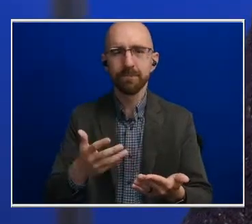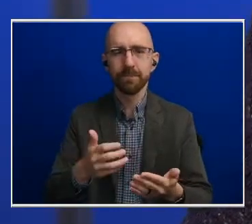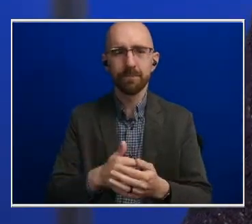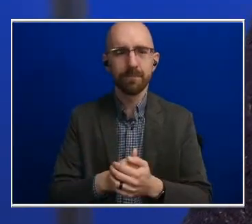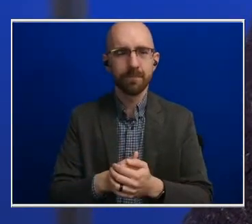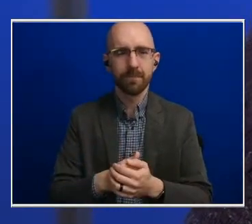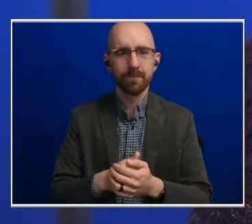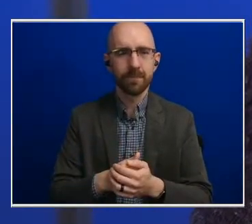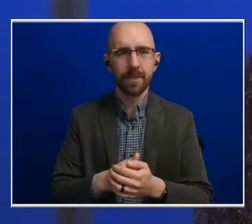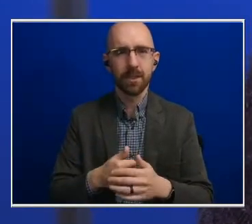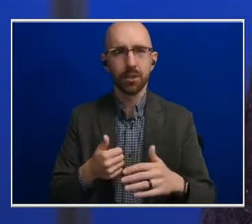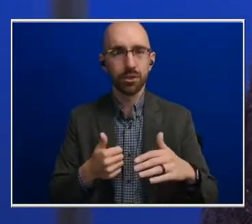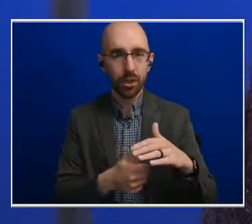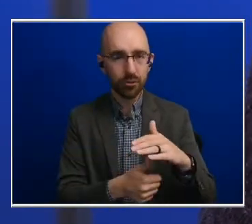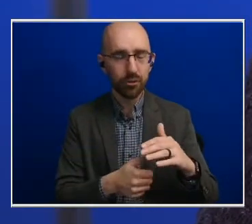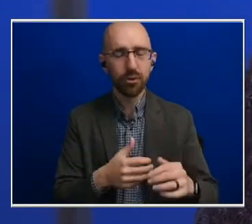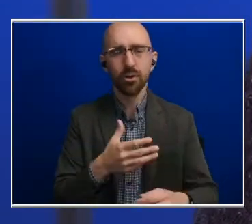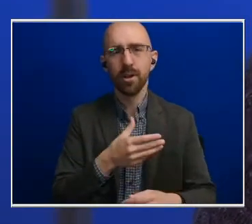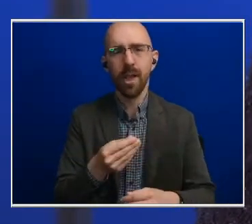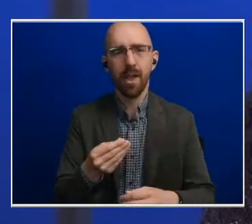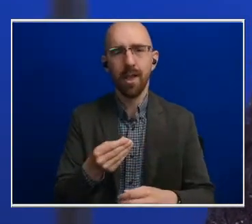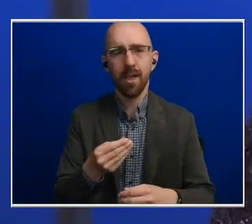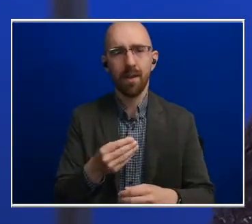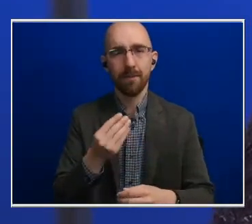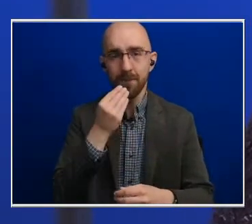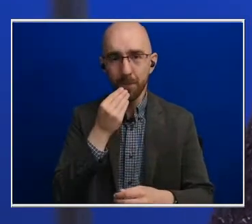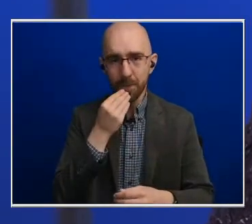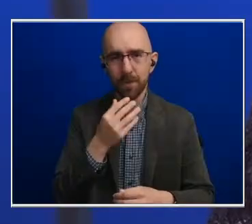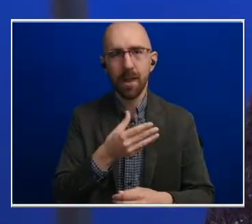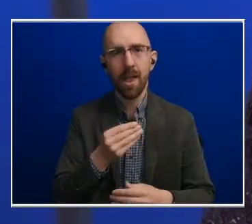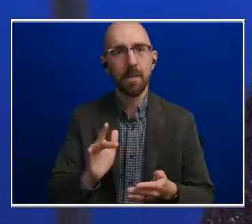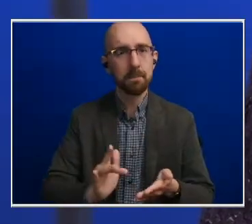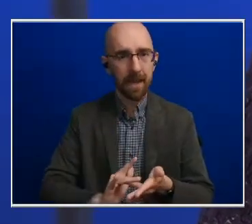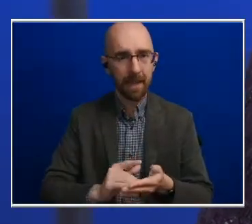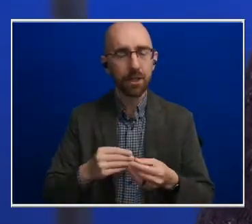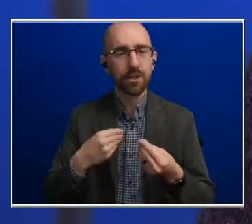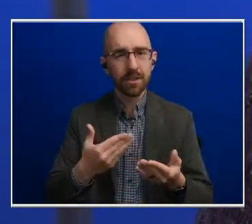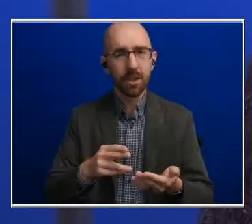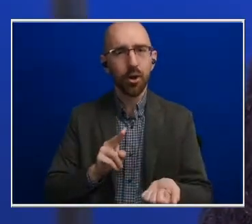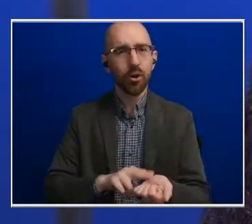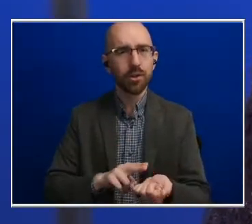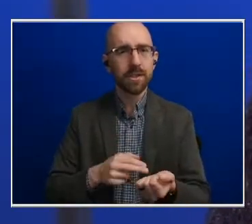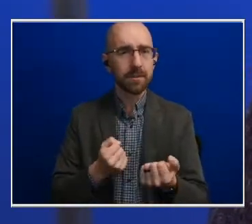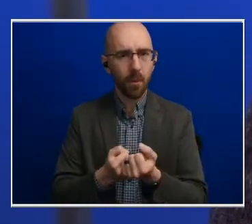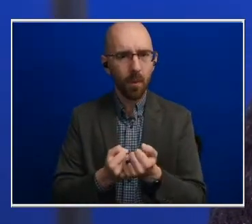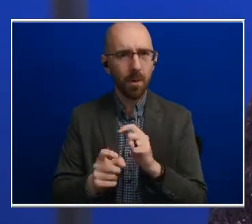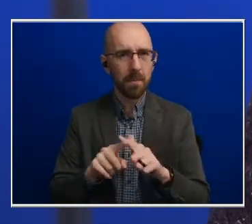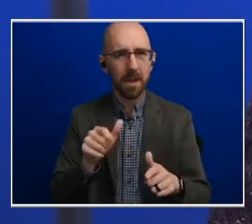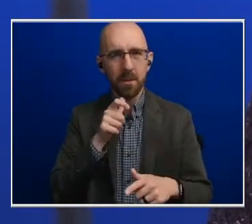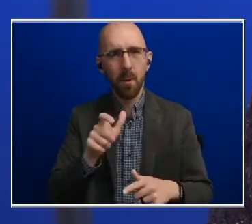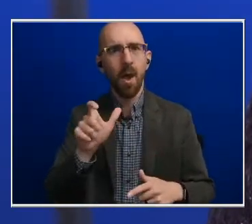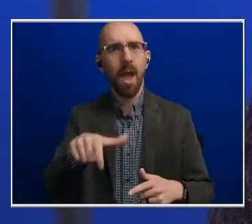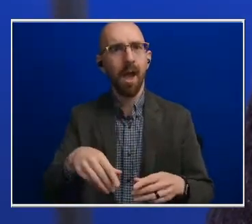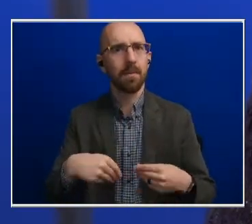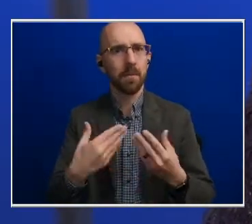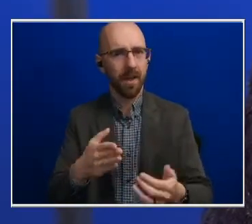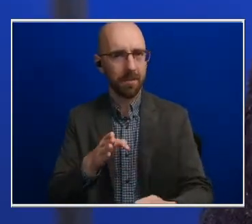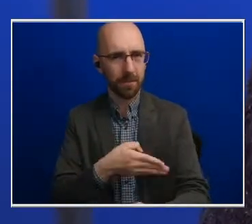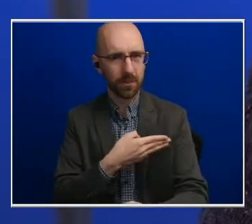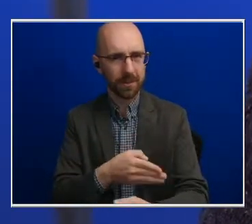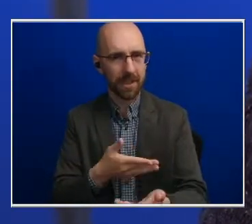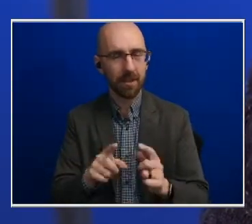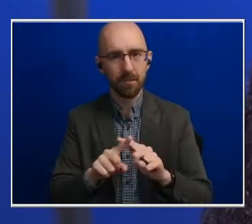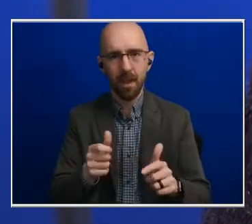shelter and food and medication and nursing support, but they don't necessarily have to provide music. But every place that we